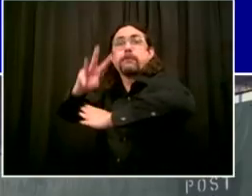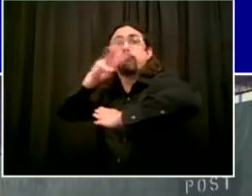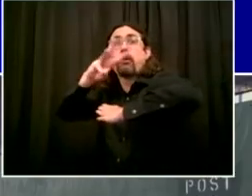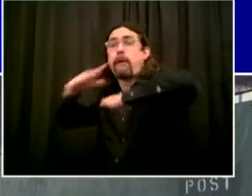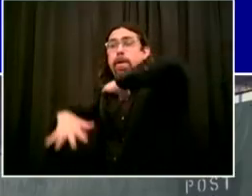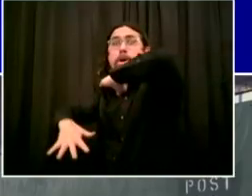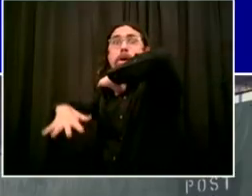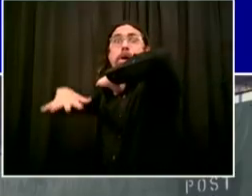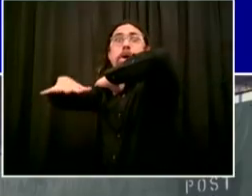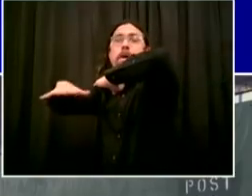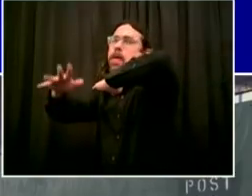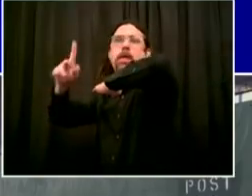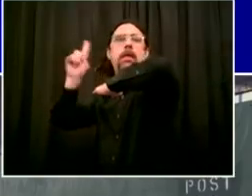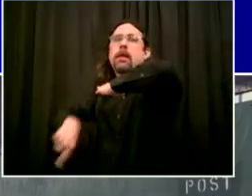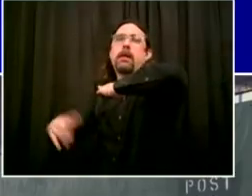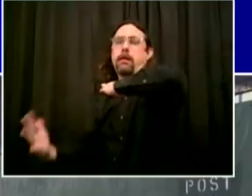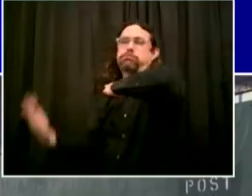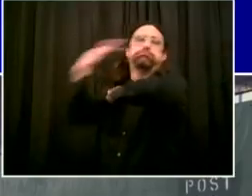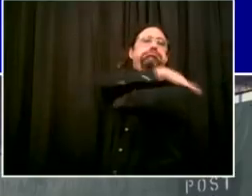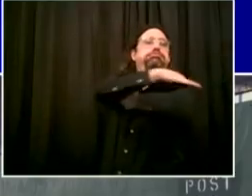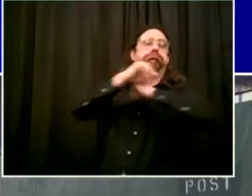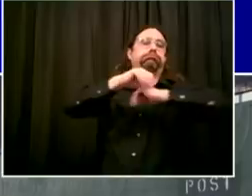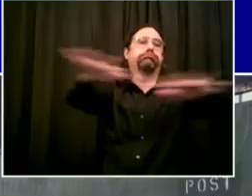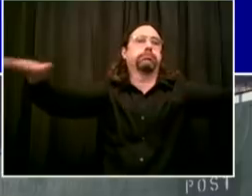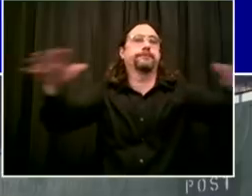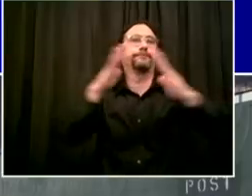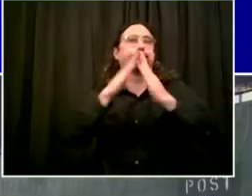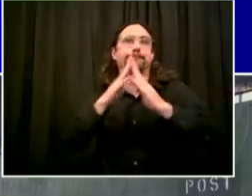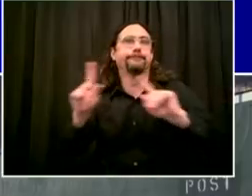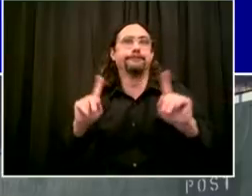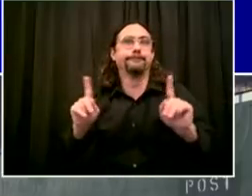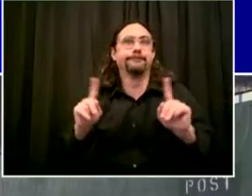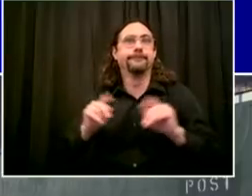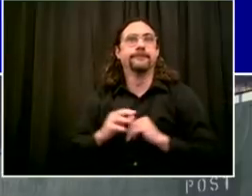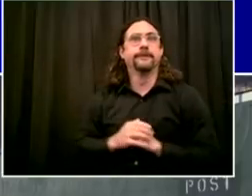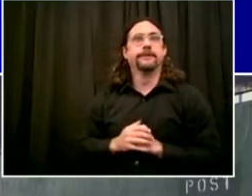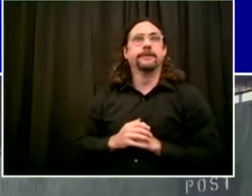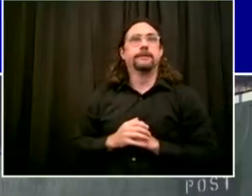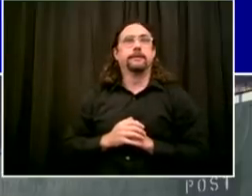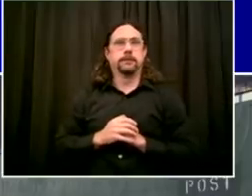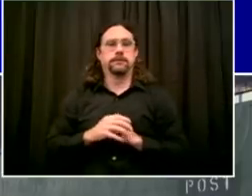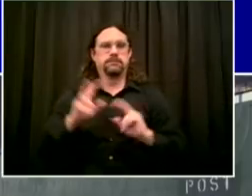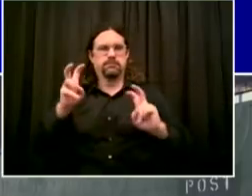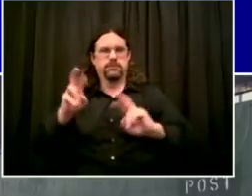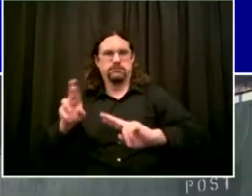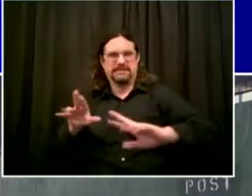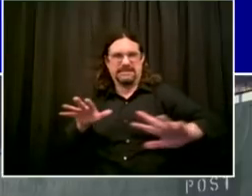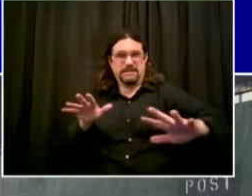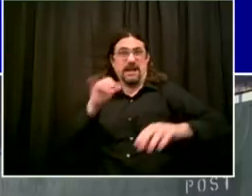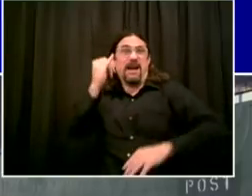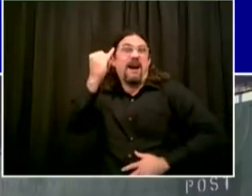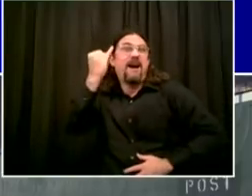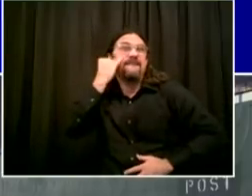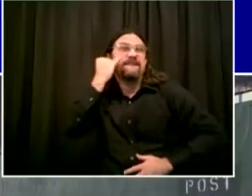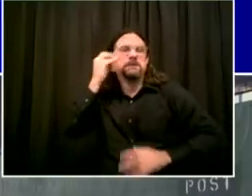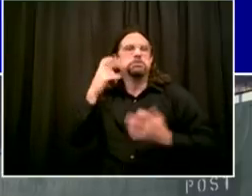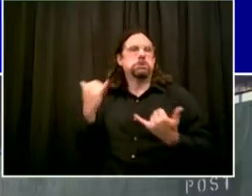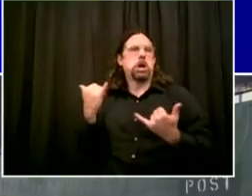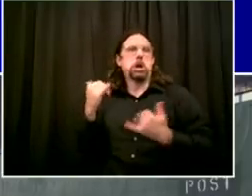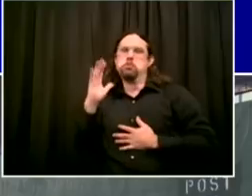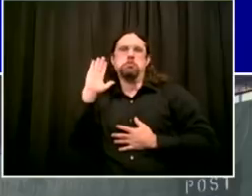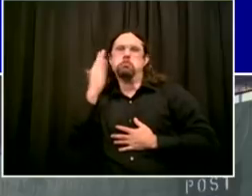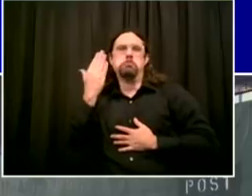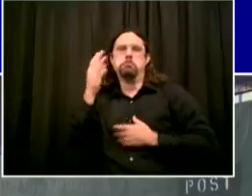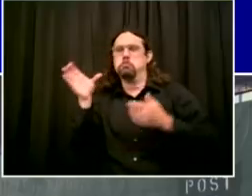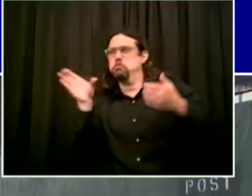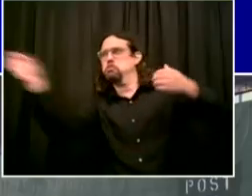need temporary measures that you can put up in a matter of days when a problem is coming on. So down in Lower Manhattan, this is exactly